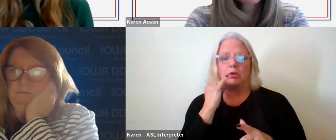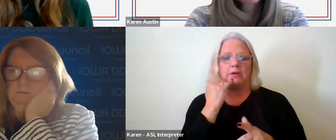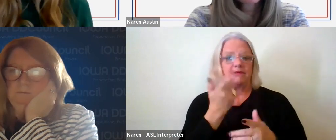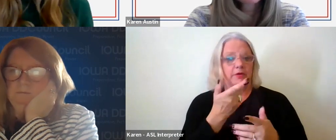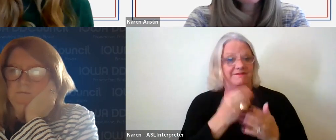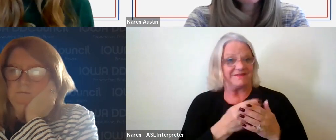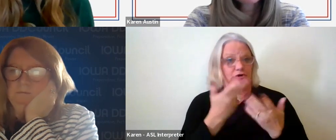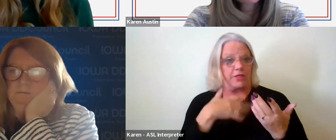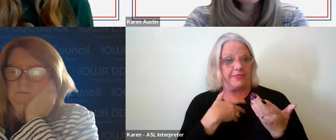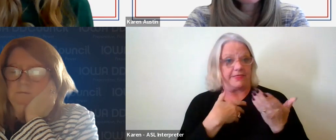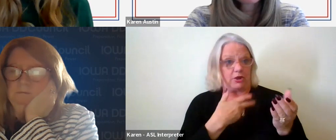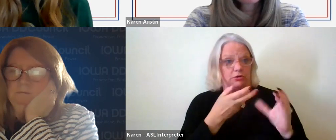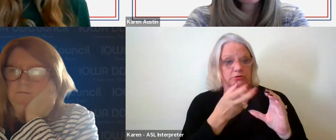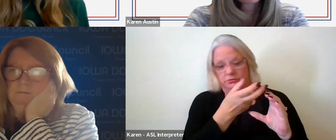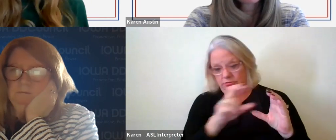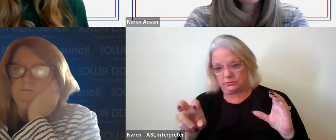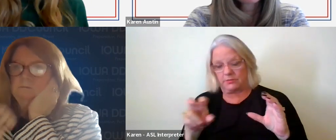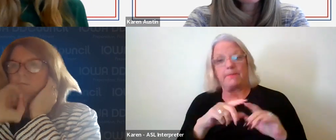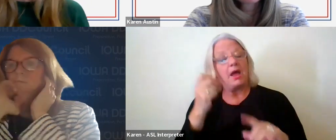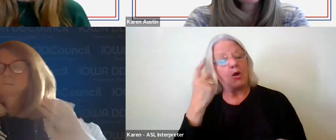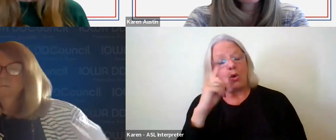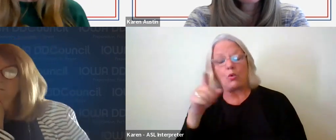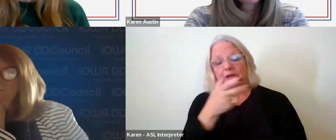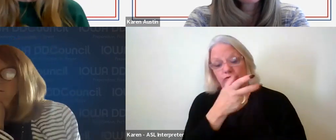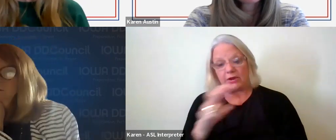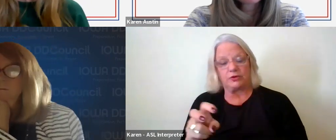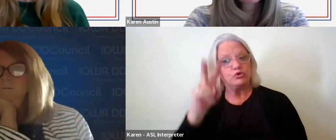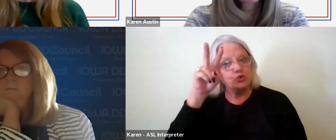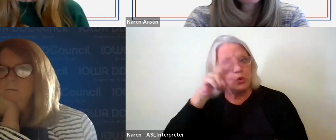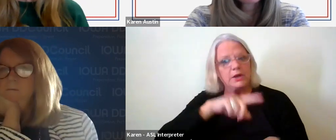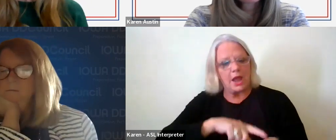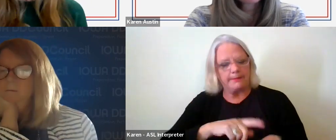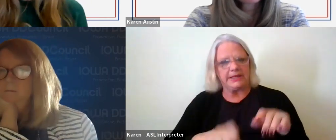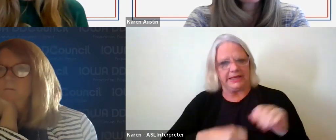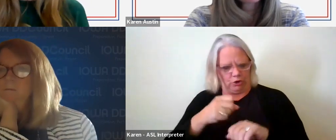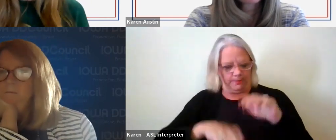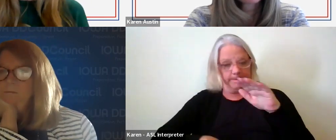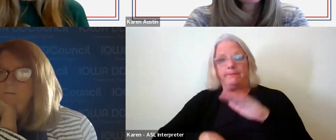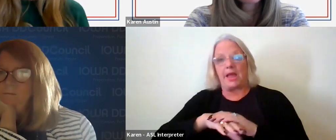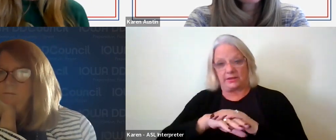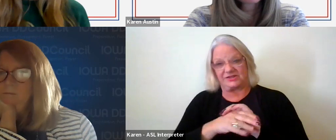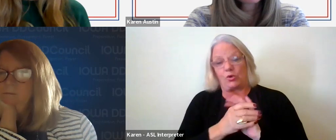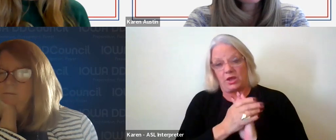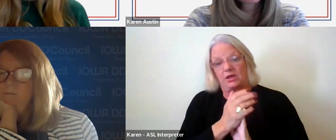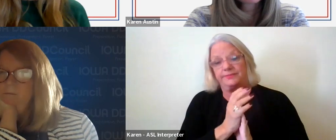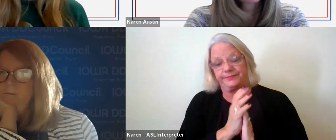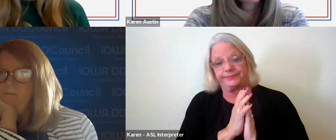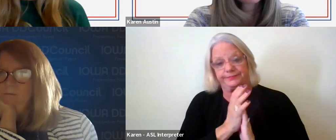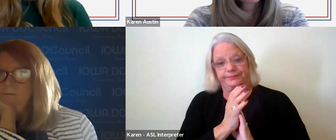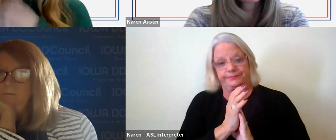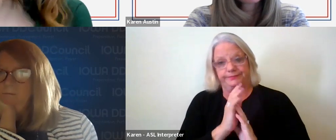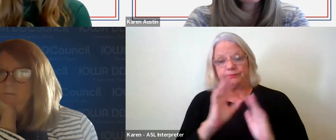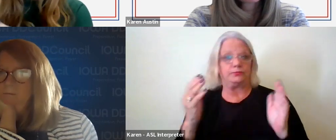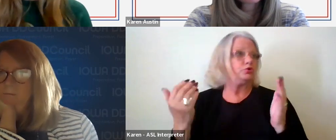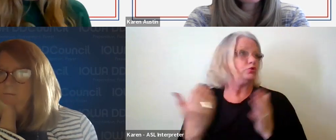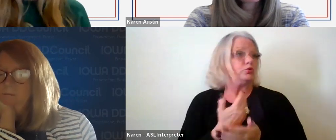already there, you can. You can only do that twice per year. So when you switch investment options, you can only do that twice per year, but all new contributions you could choose, they